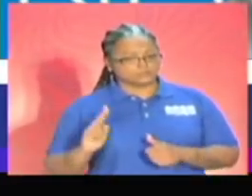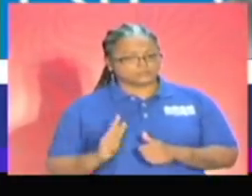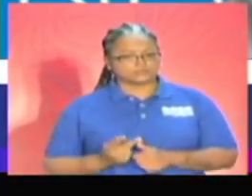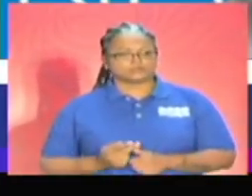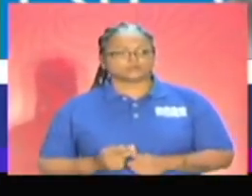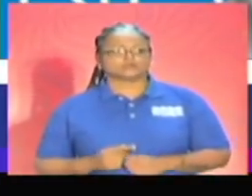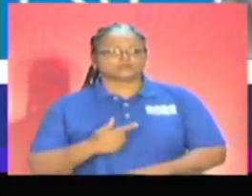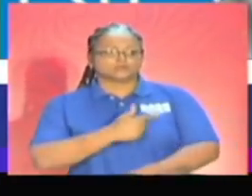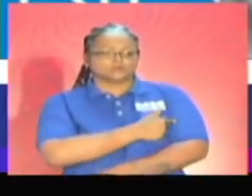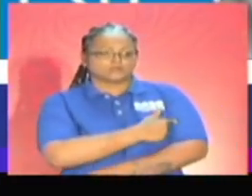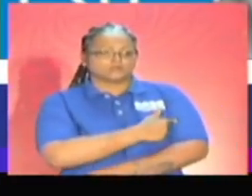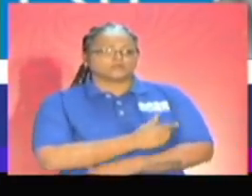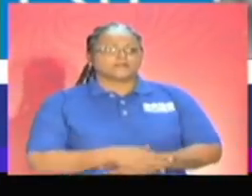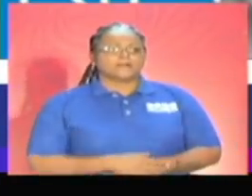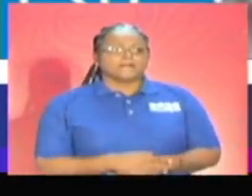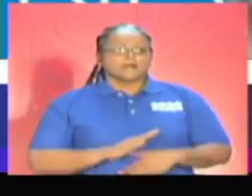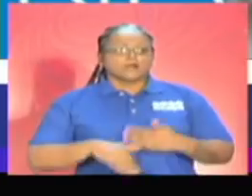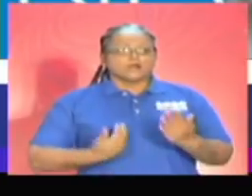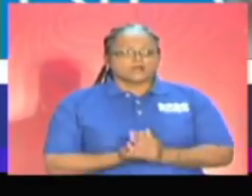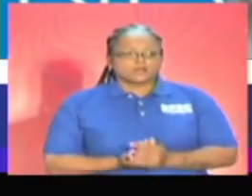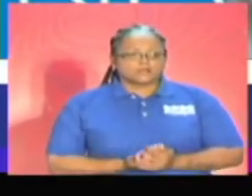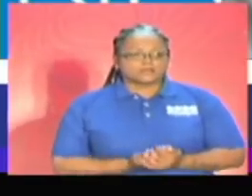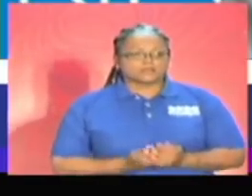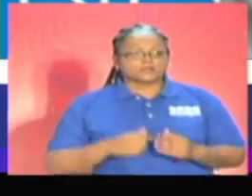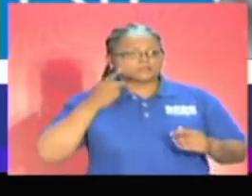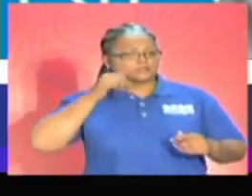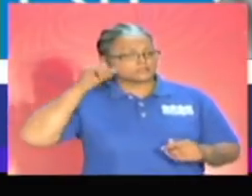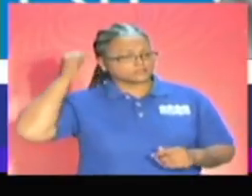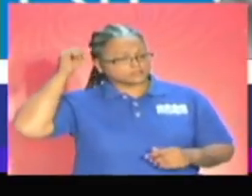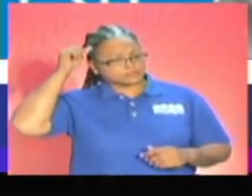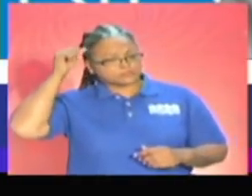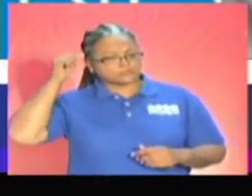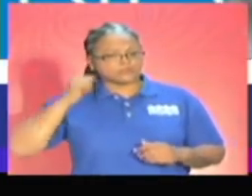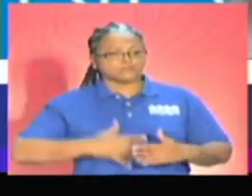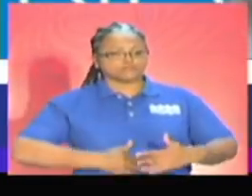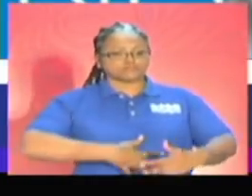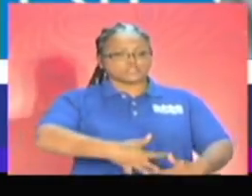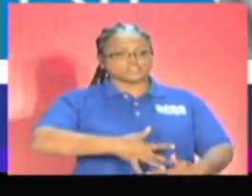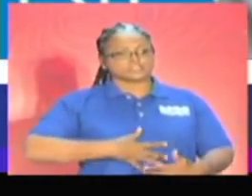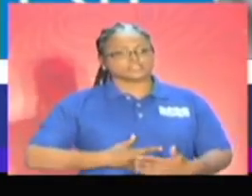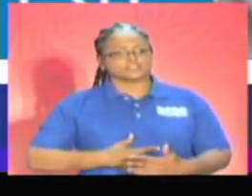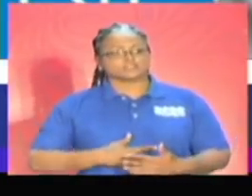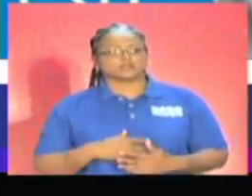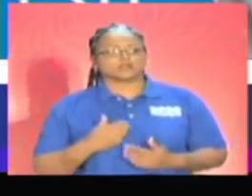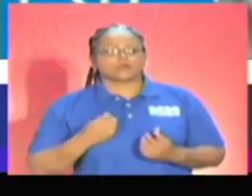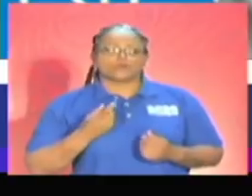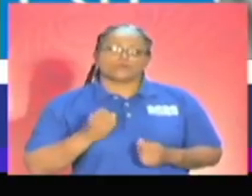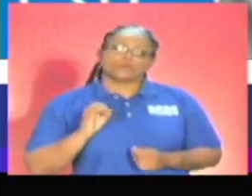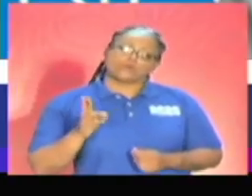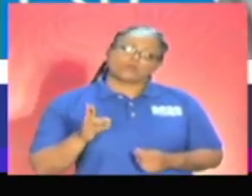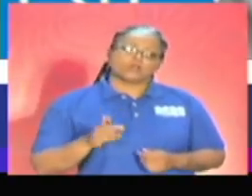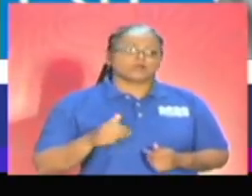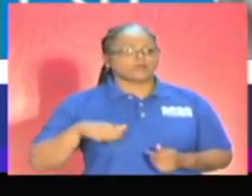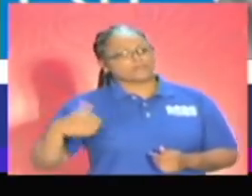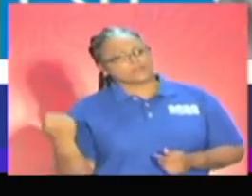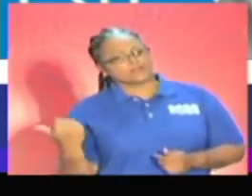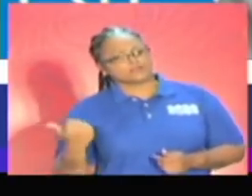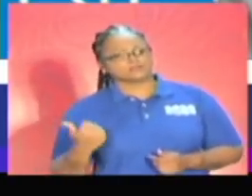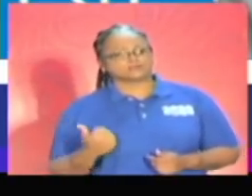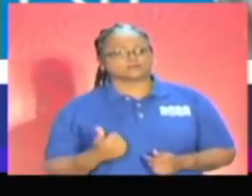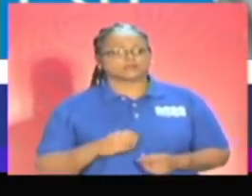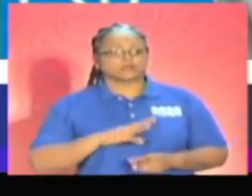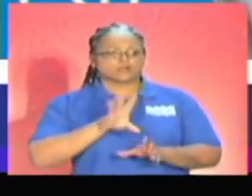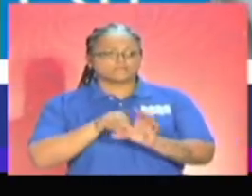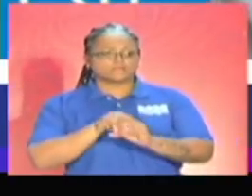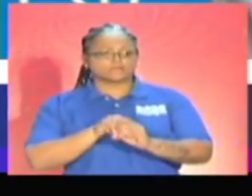adults, are they pregnant women, or are there other people who have been adults who are receiving the Pfizer